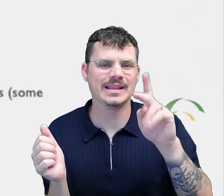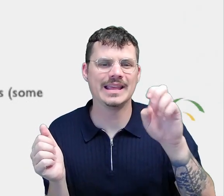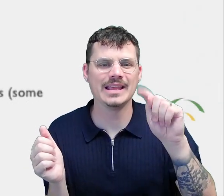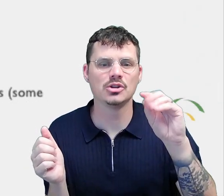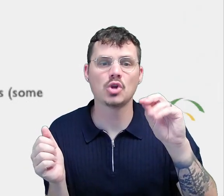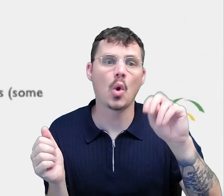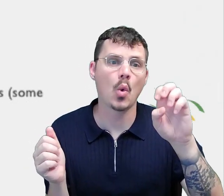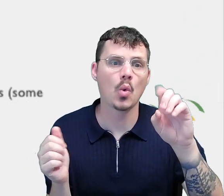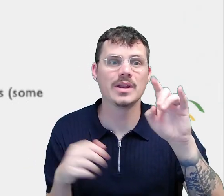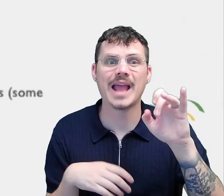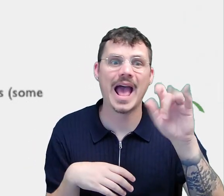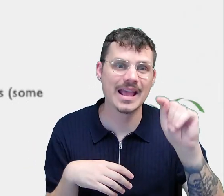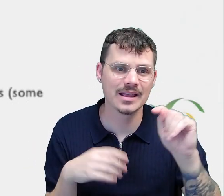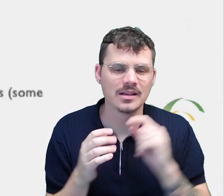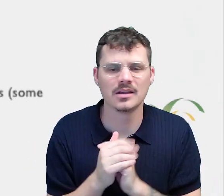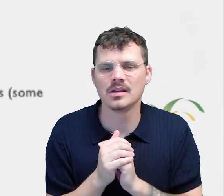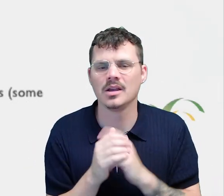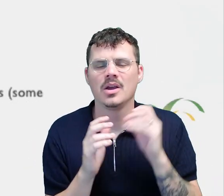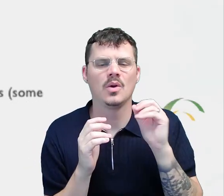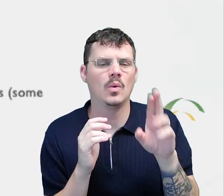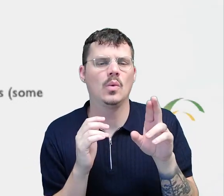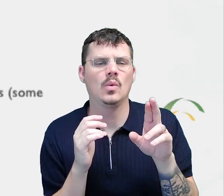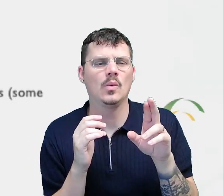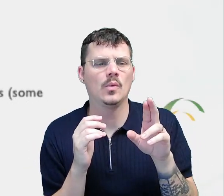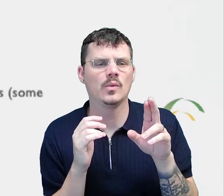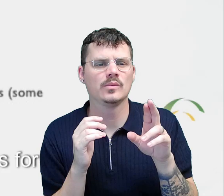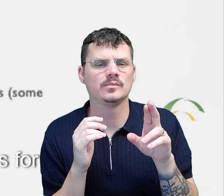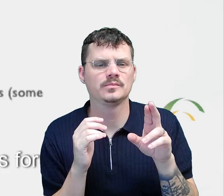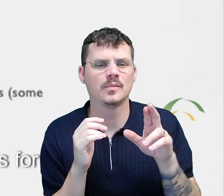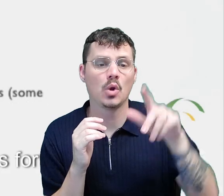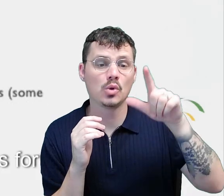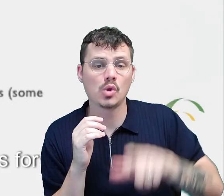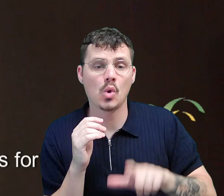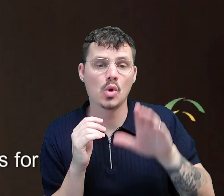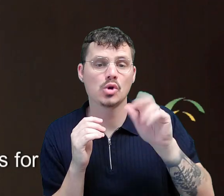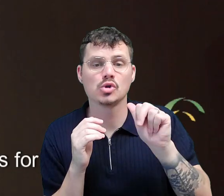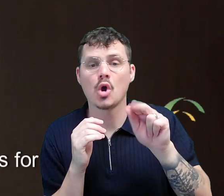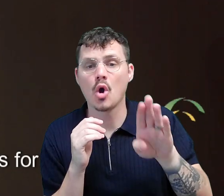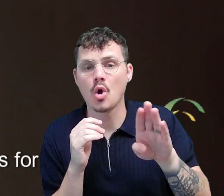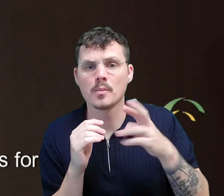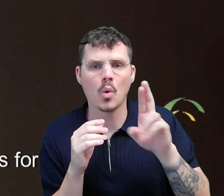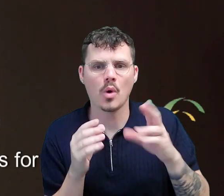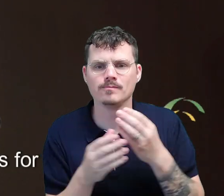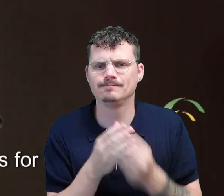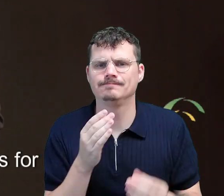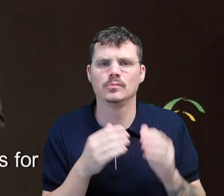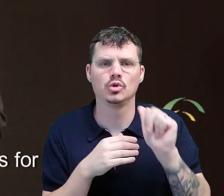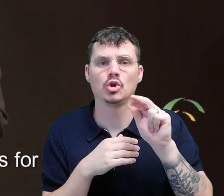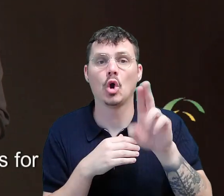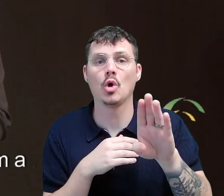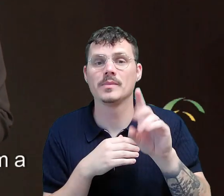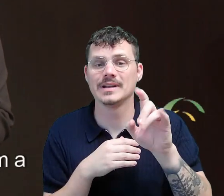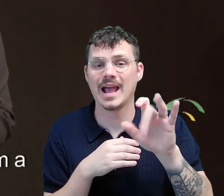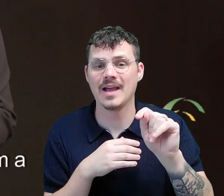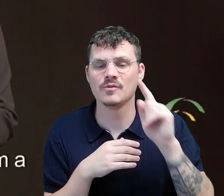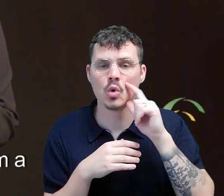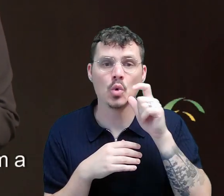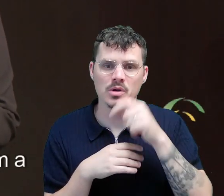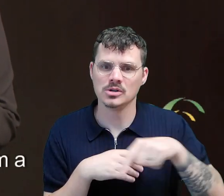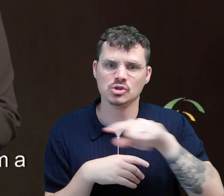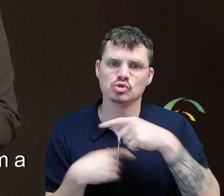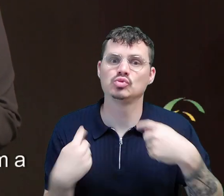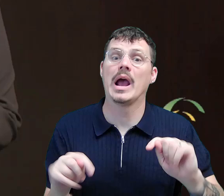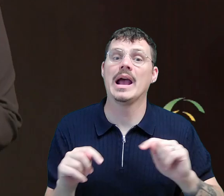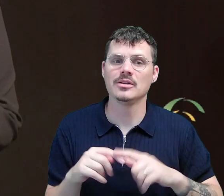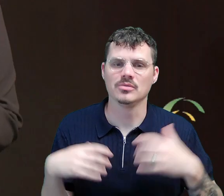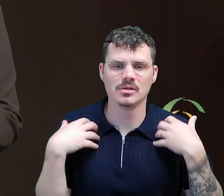ketone diets or low carb or absent carbohydrate diets for people that are trying to